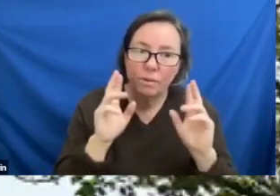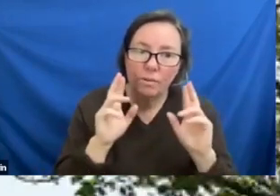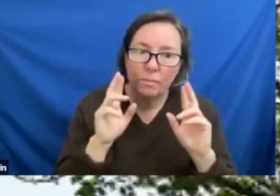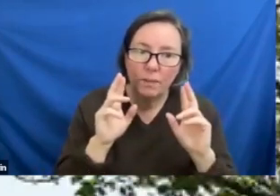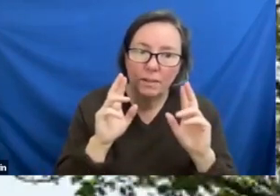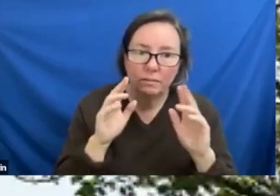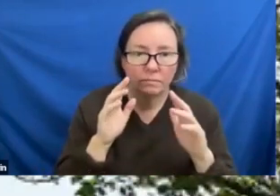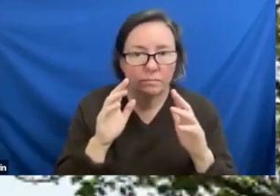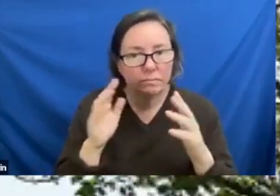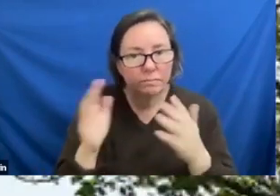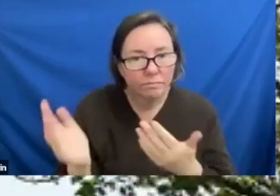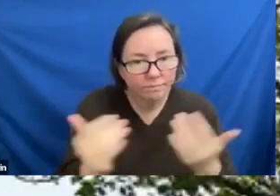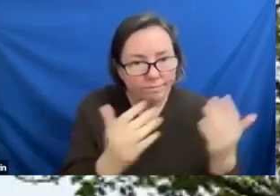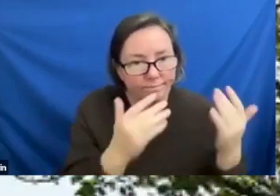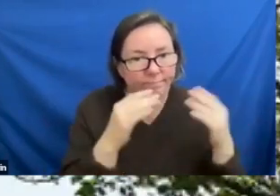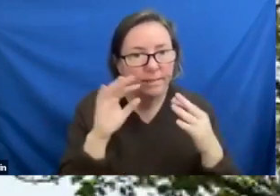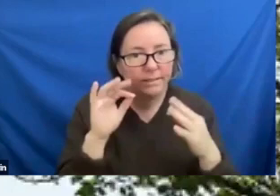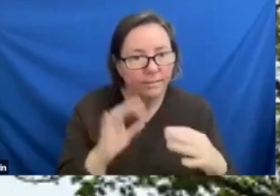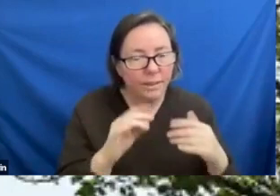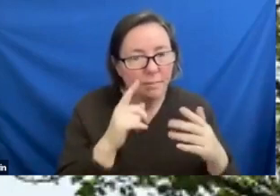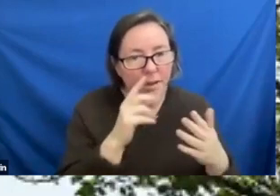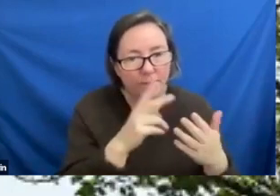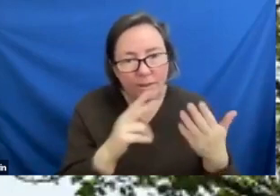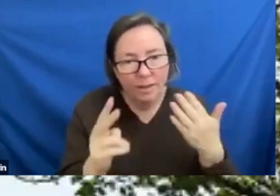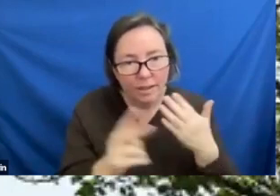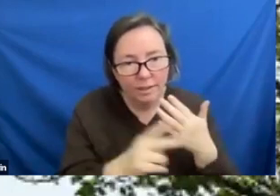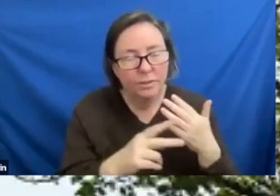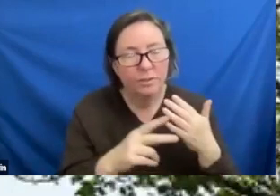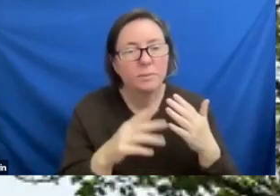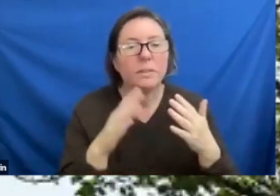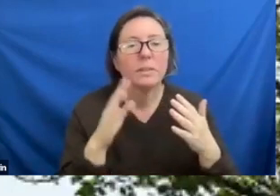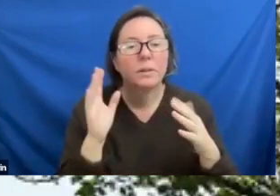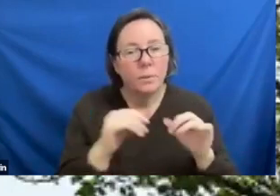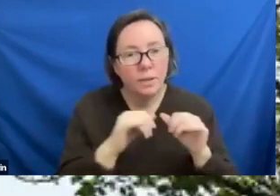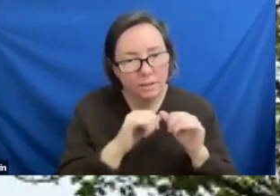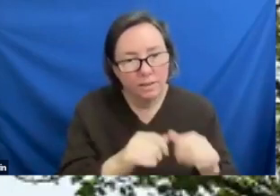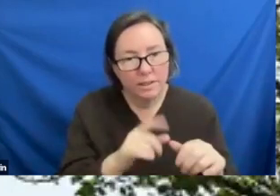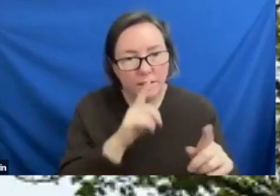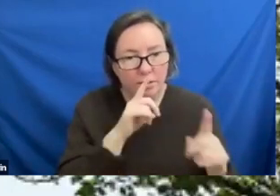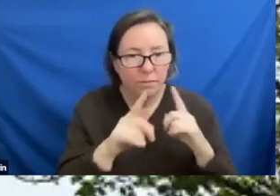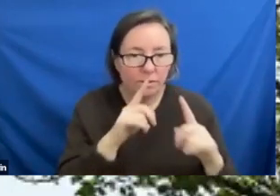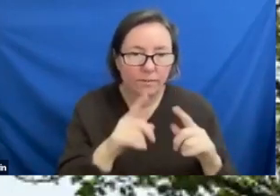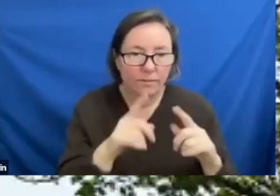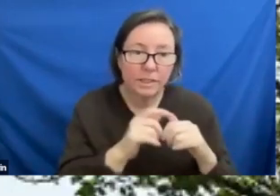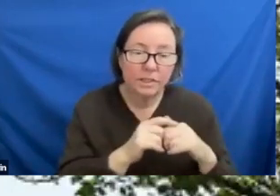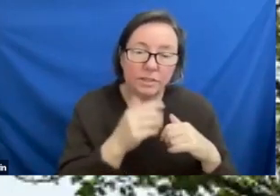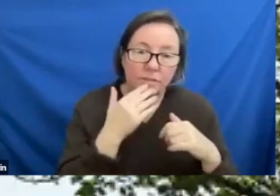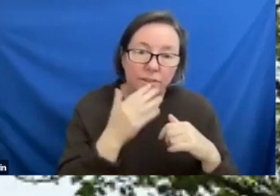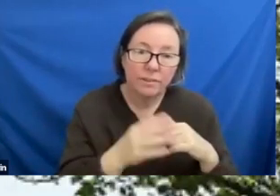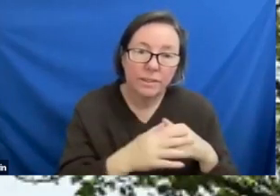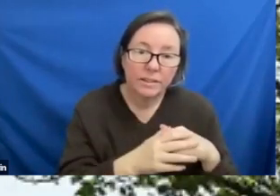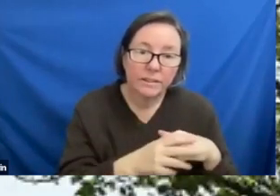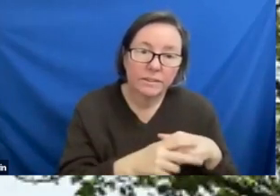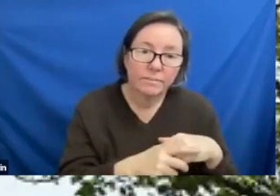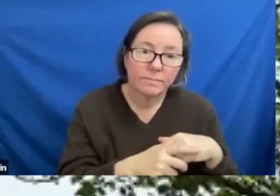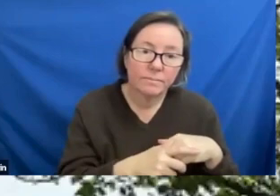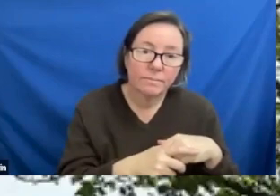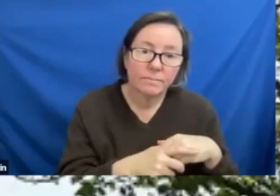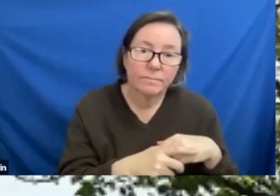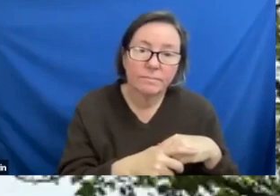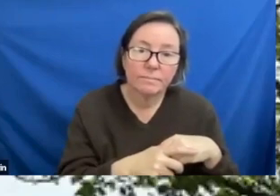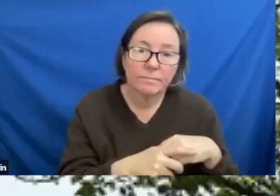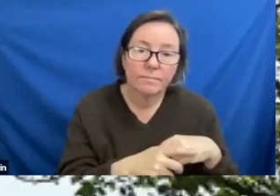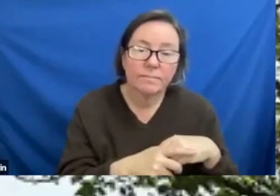going through the next 2 weeks for the comment period, as well as continuing the conversation as well. So really appreciate that.